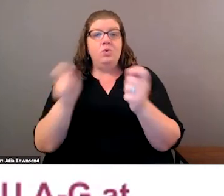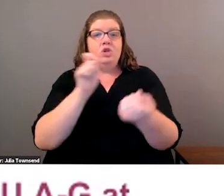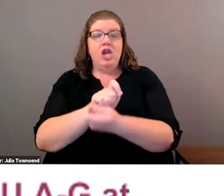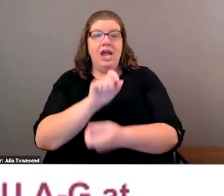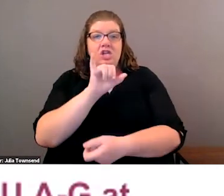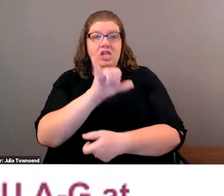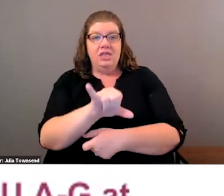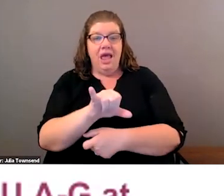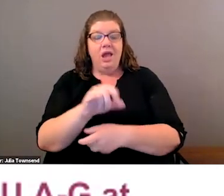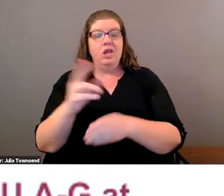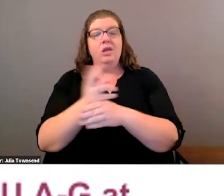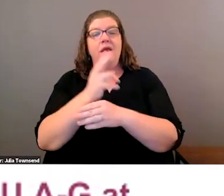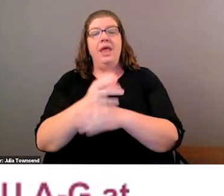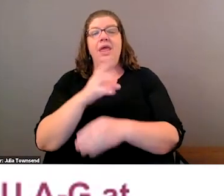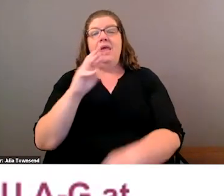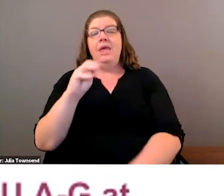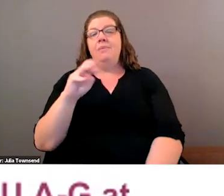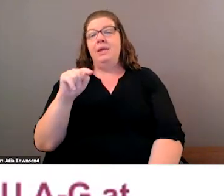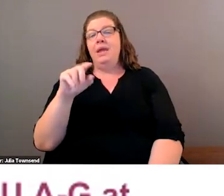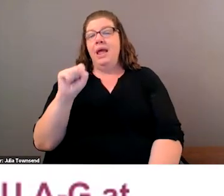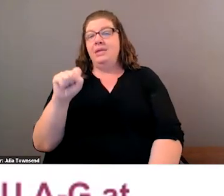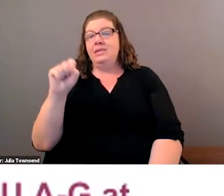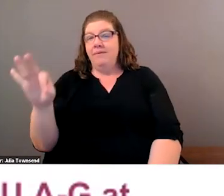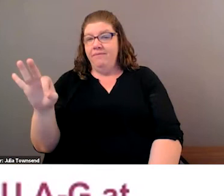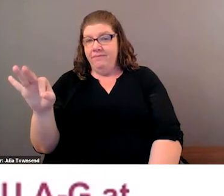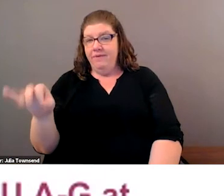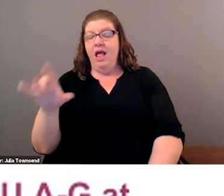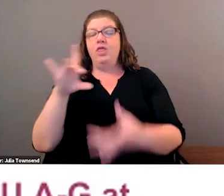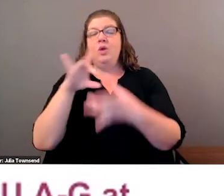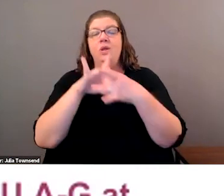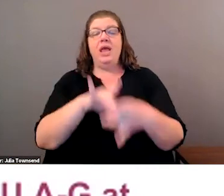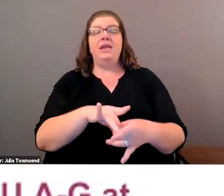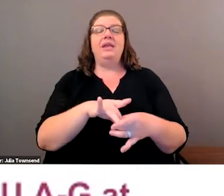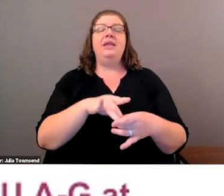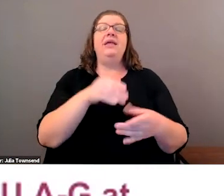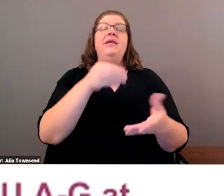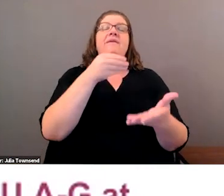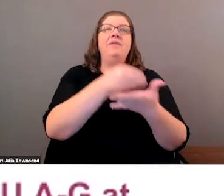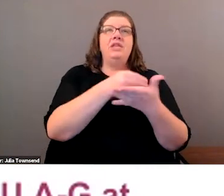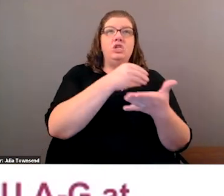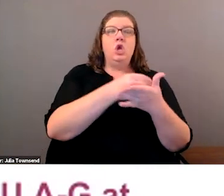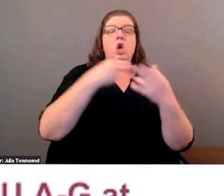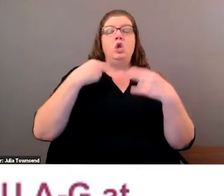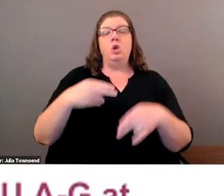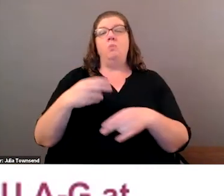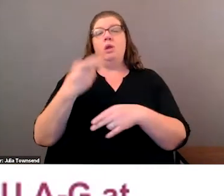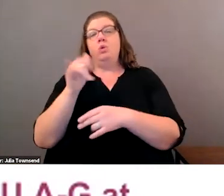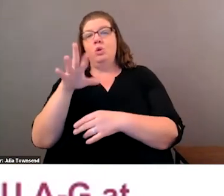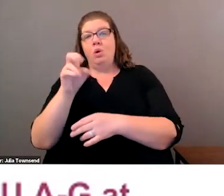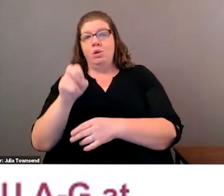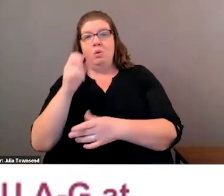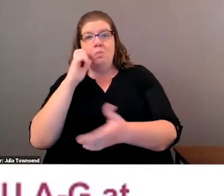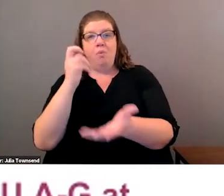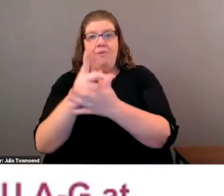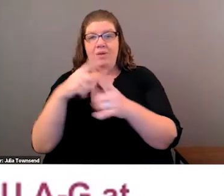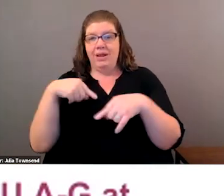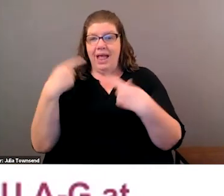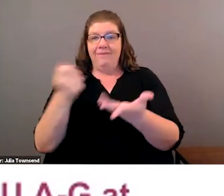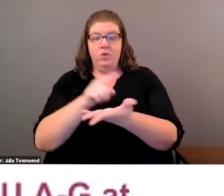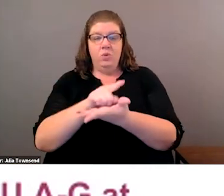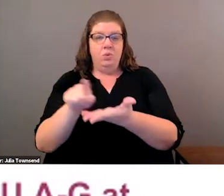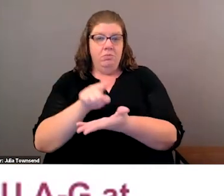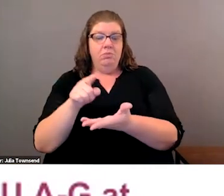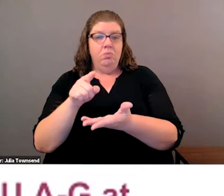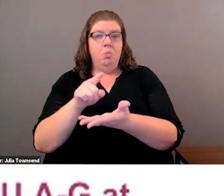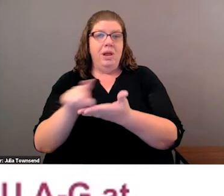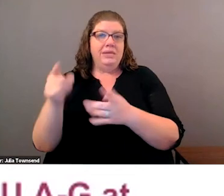the implementation of MTSS and the related fiscal and human resources that you all have been approving in recent weeks and months. And that will go a